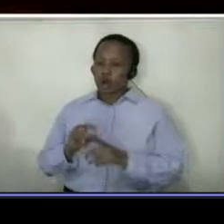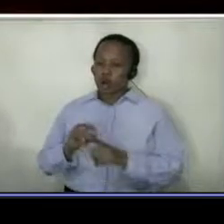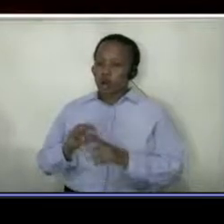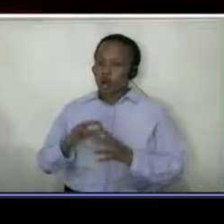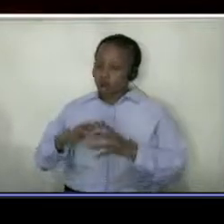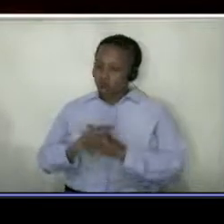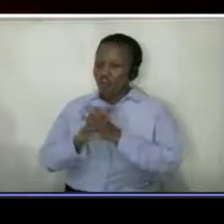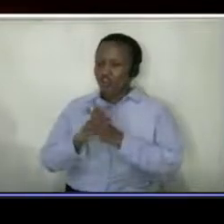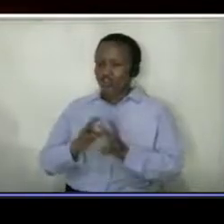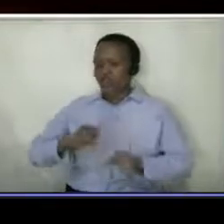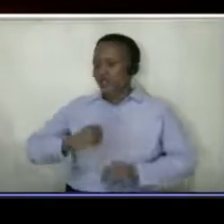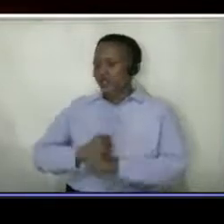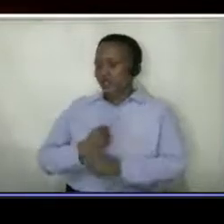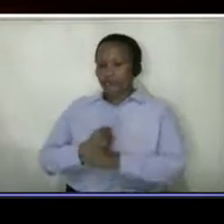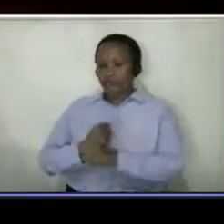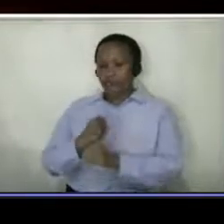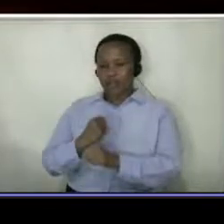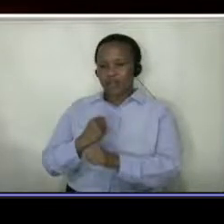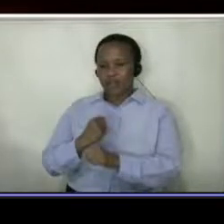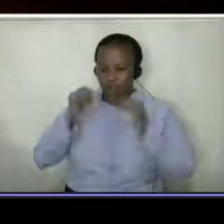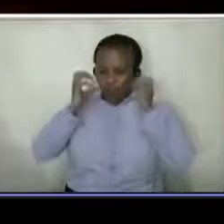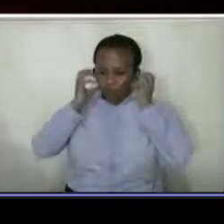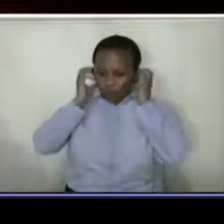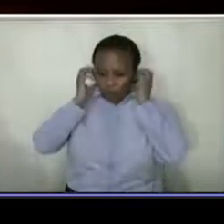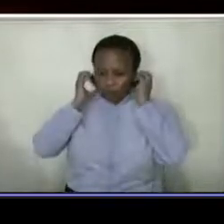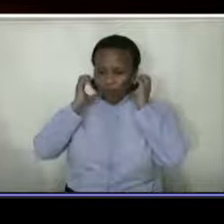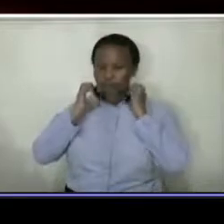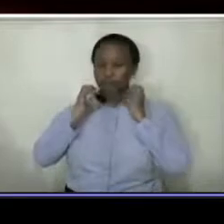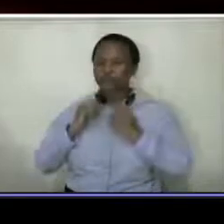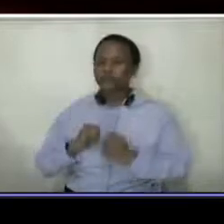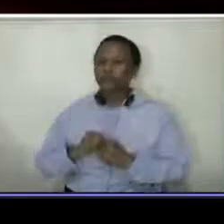yiqembu lenkathi eqhulwini.